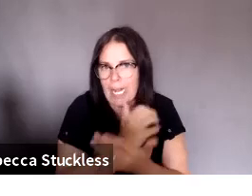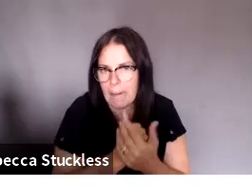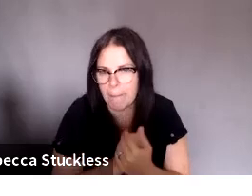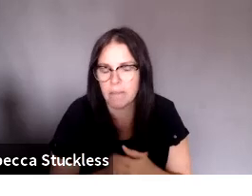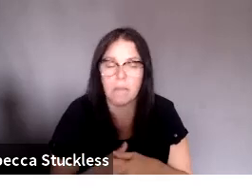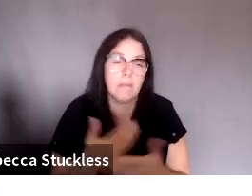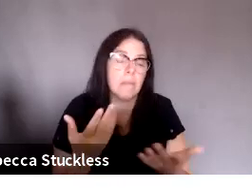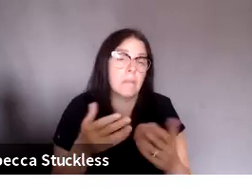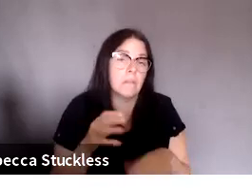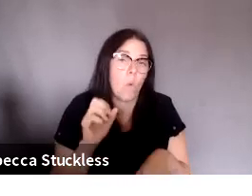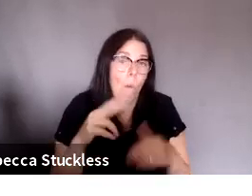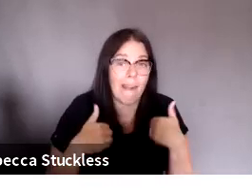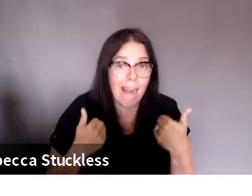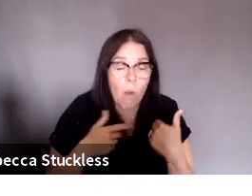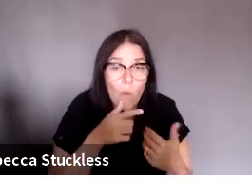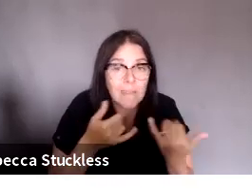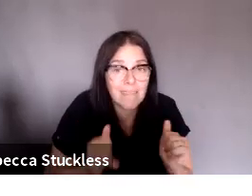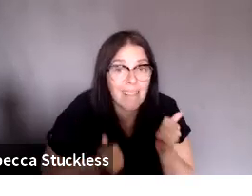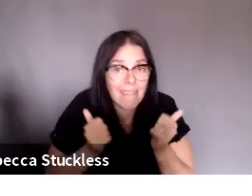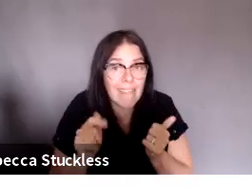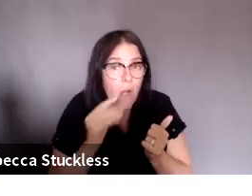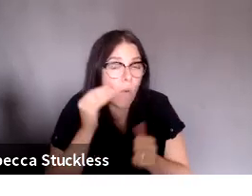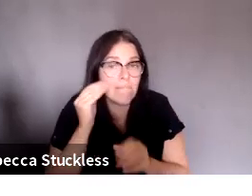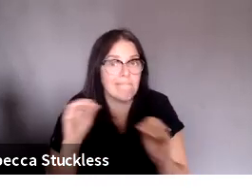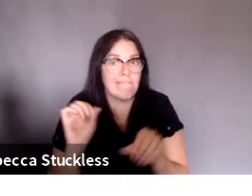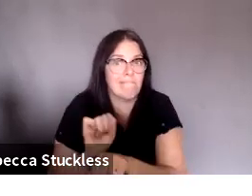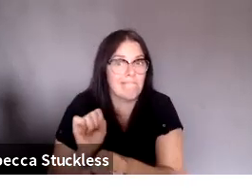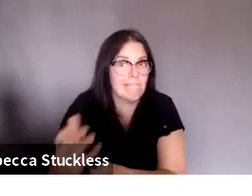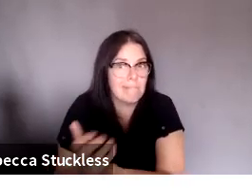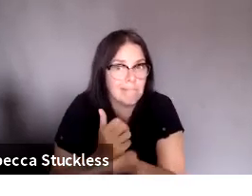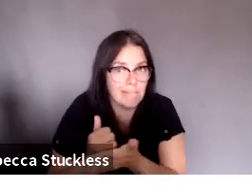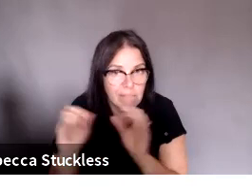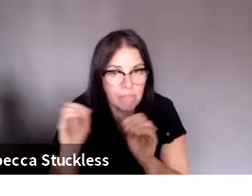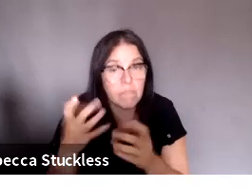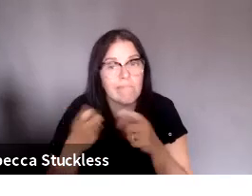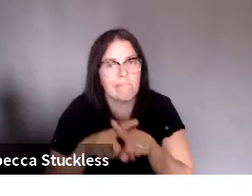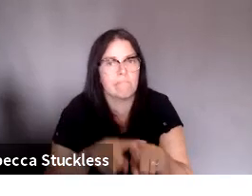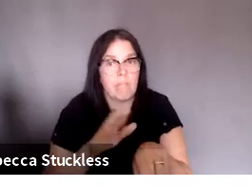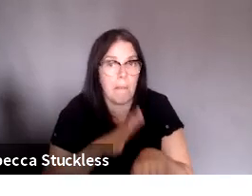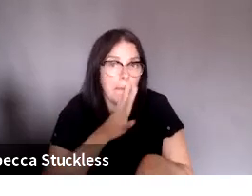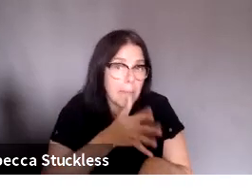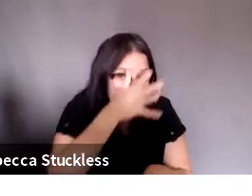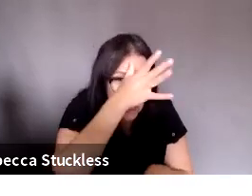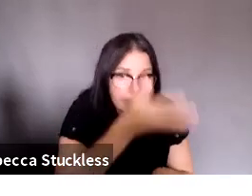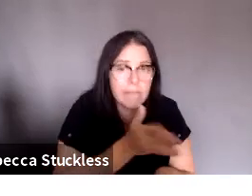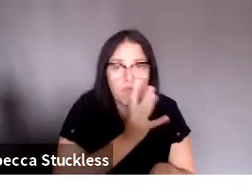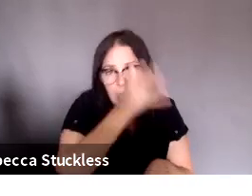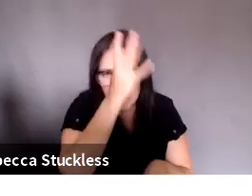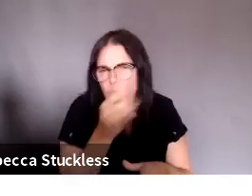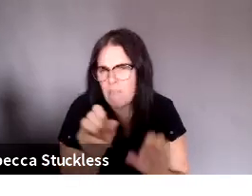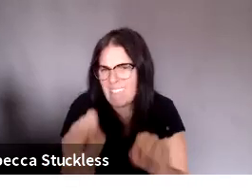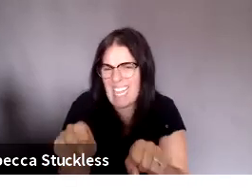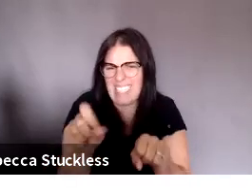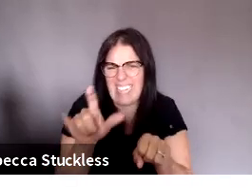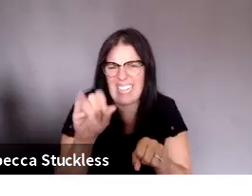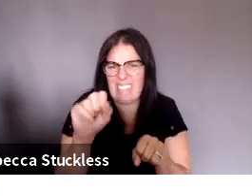young people who live at home and don't have an income and therefore are relying on their parents or their grandparents or whatever. So yeah, Lisa, big conversations